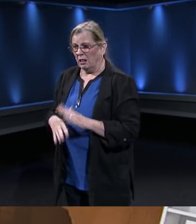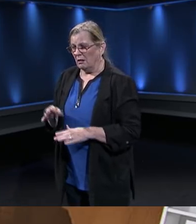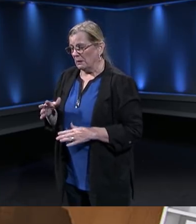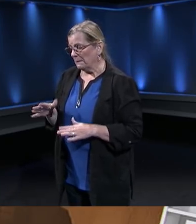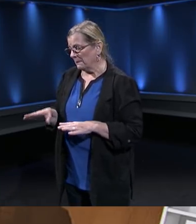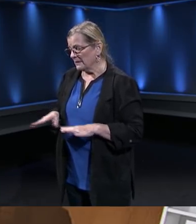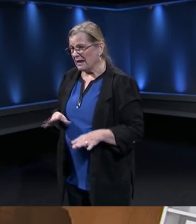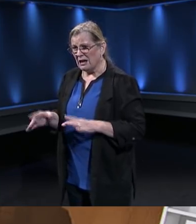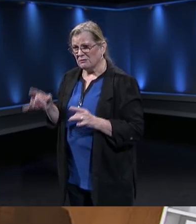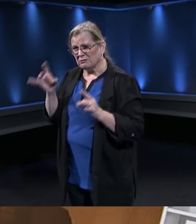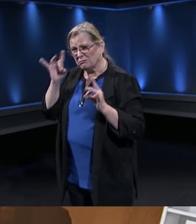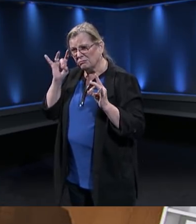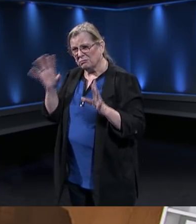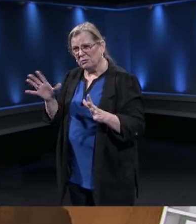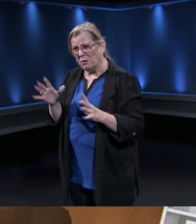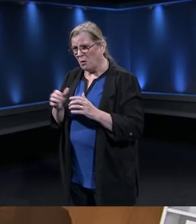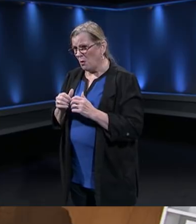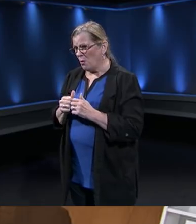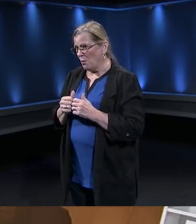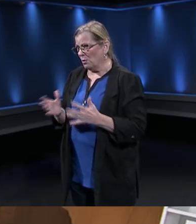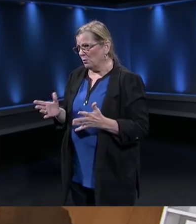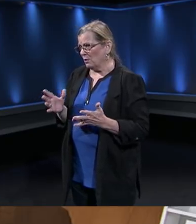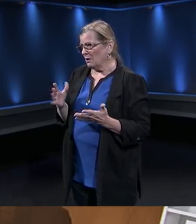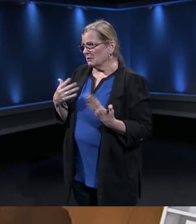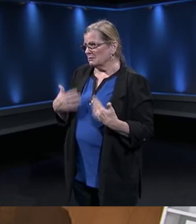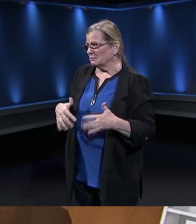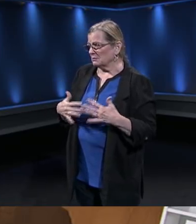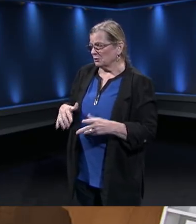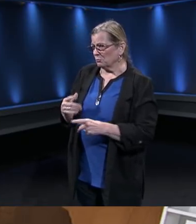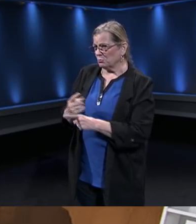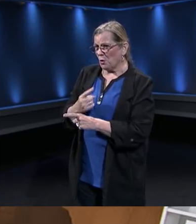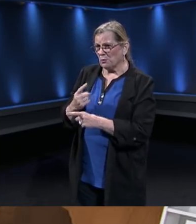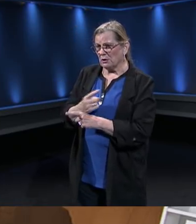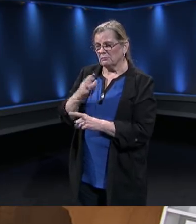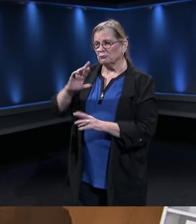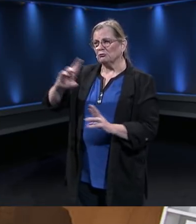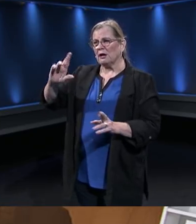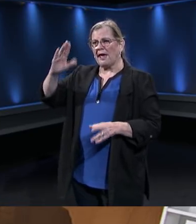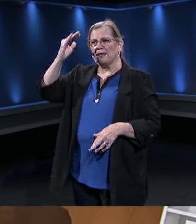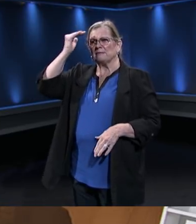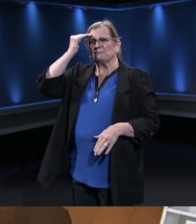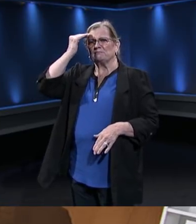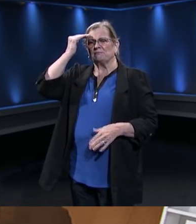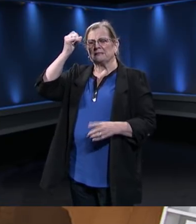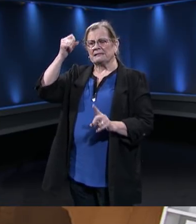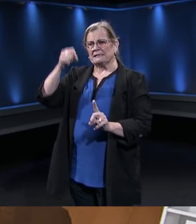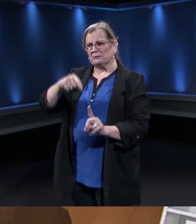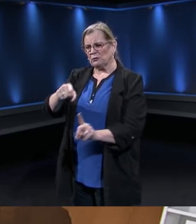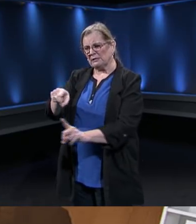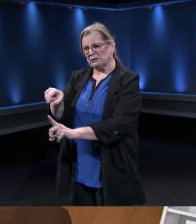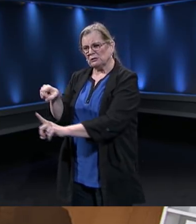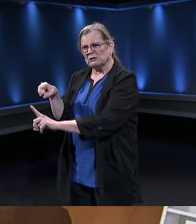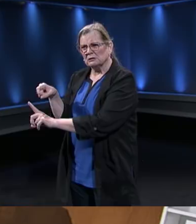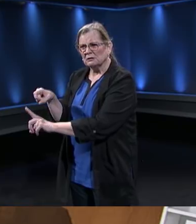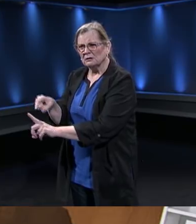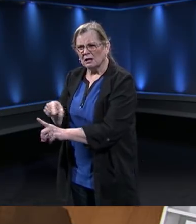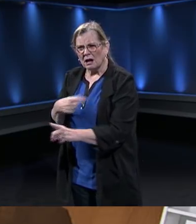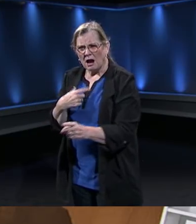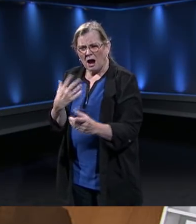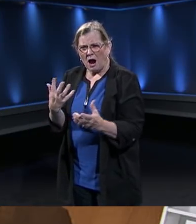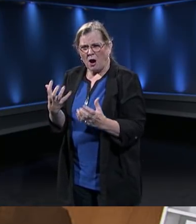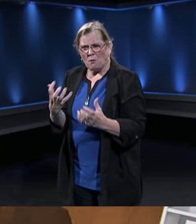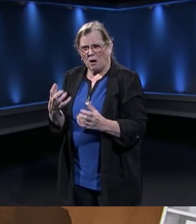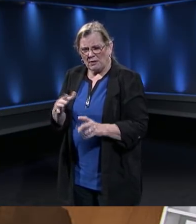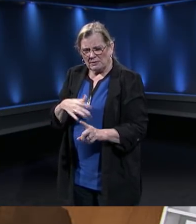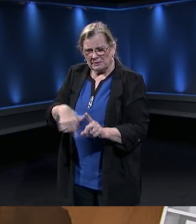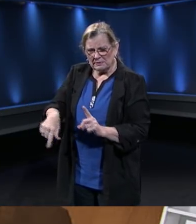that she's used to getting at school in a familiar environment with familiar people. And my concern is